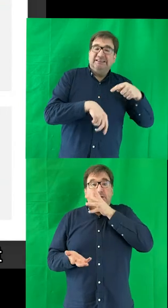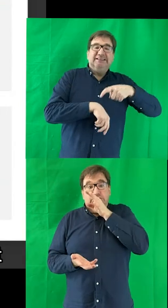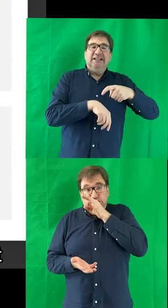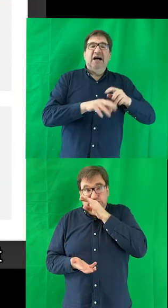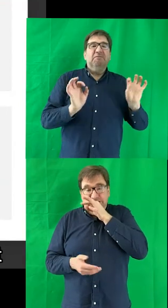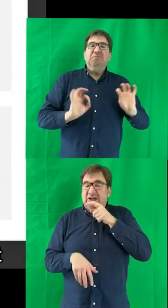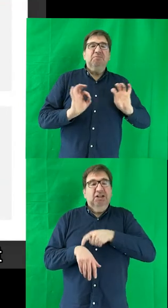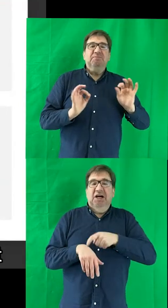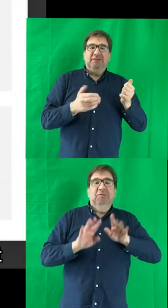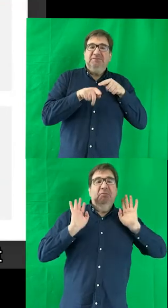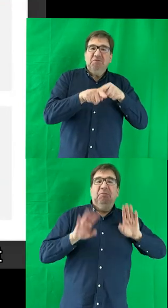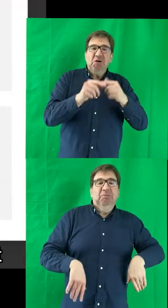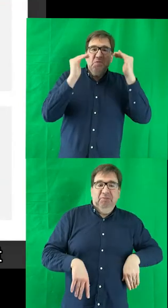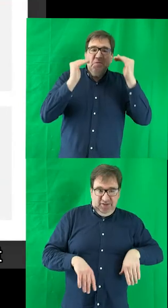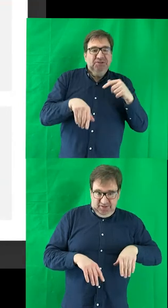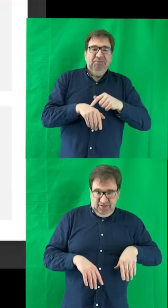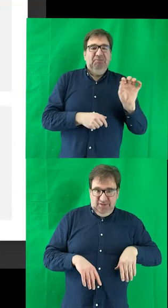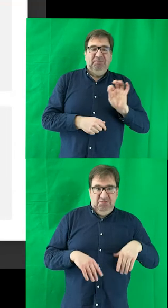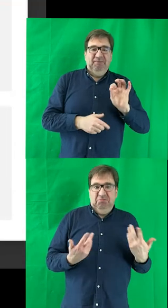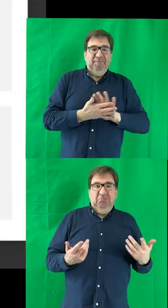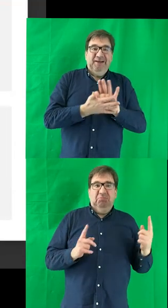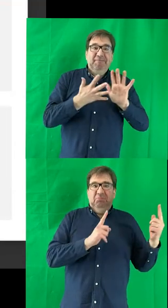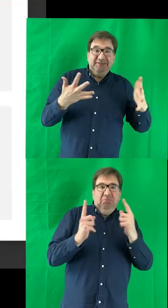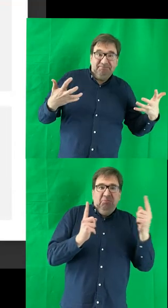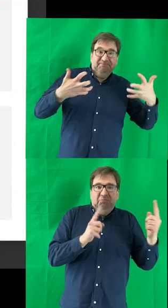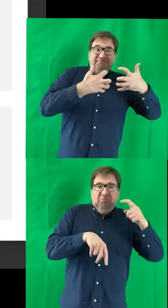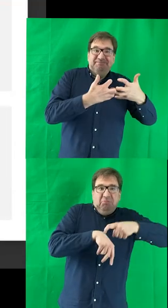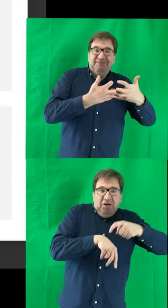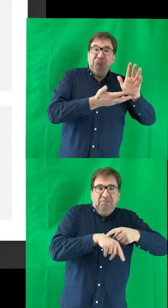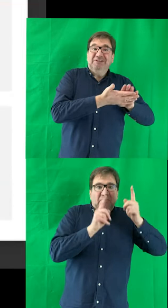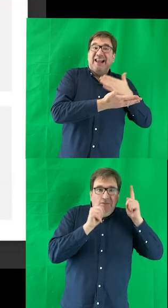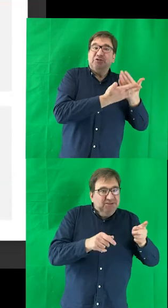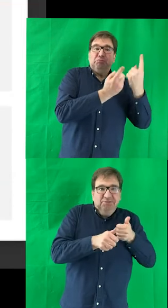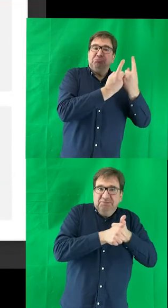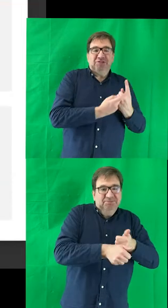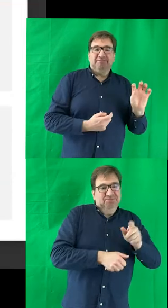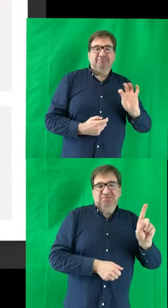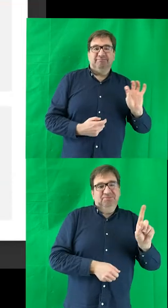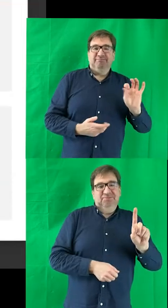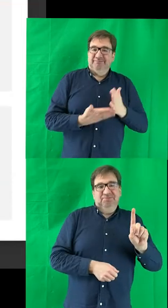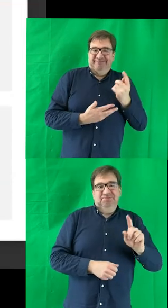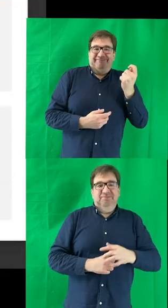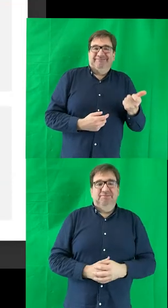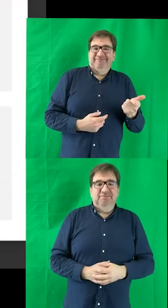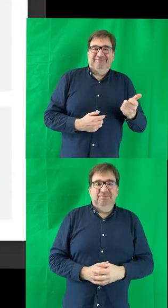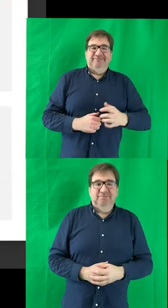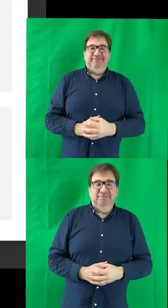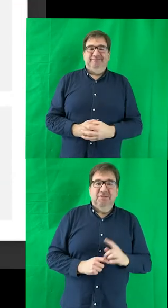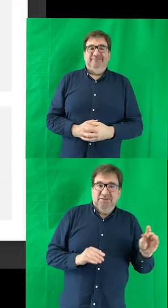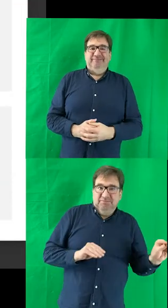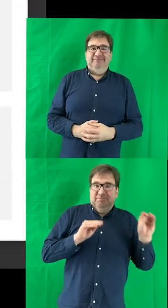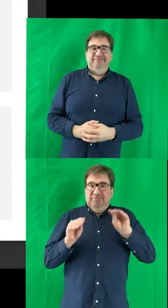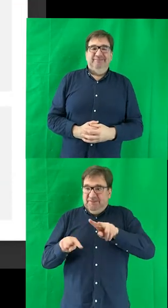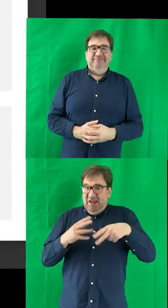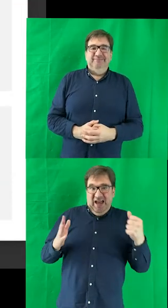script without any timing constraints, so where they wouldn't have to fit the final translation product